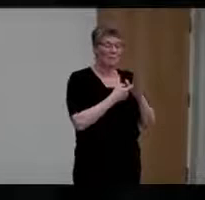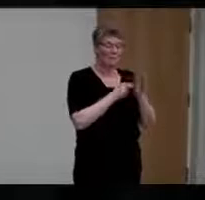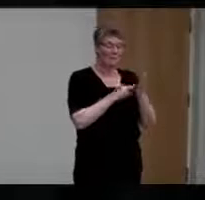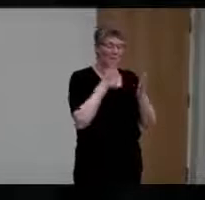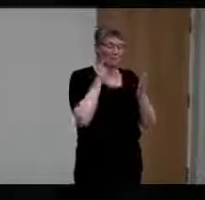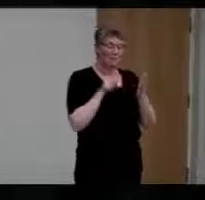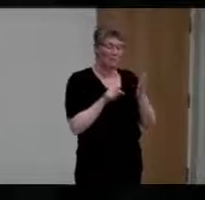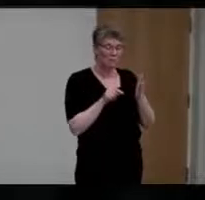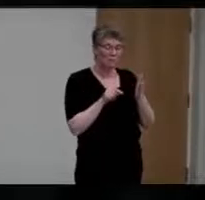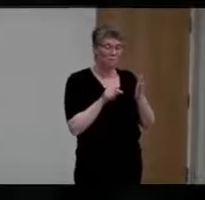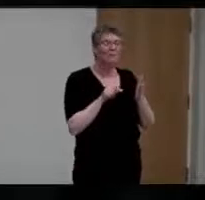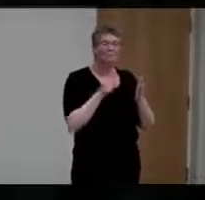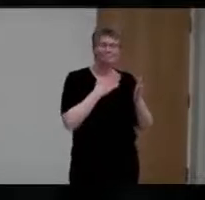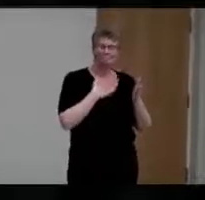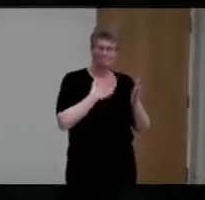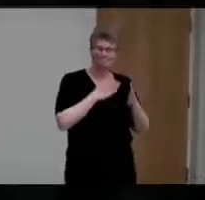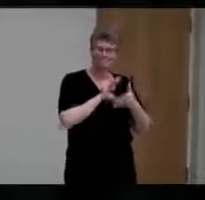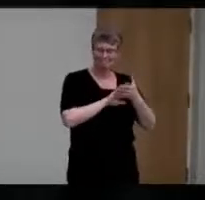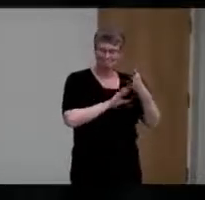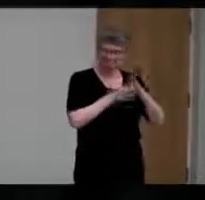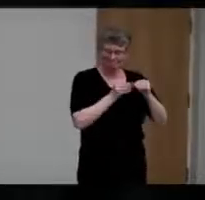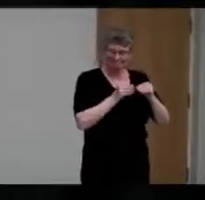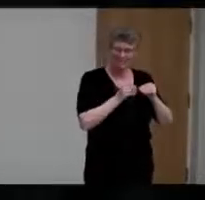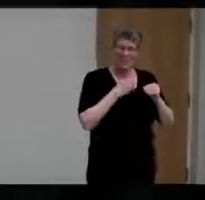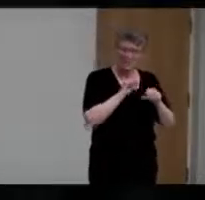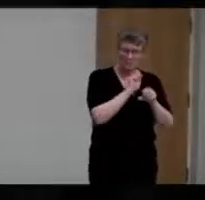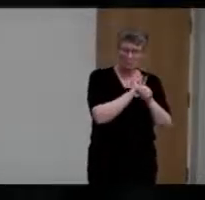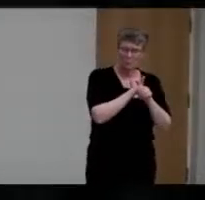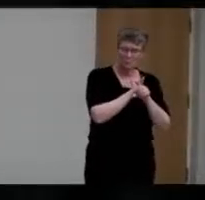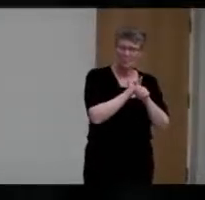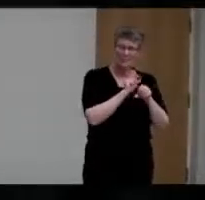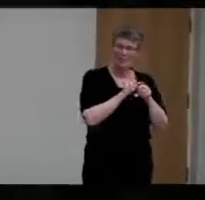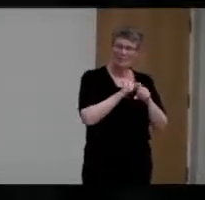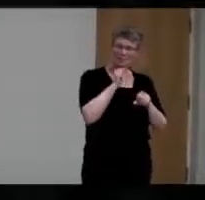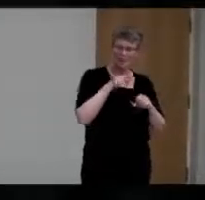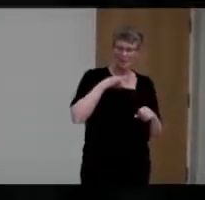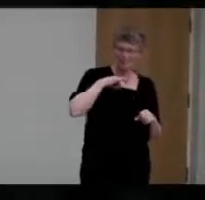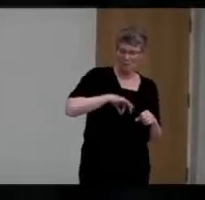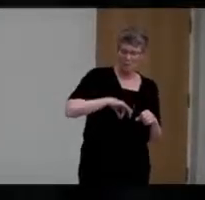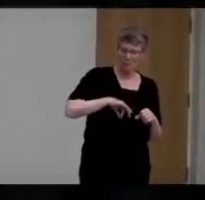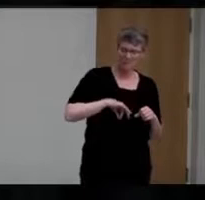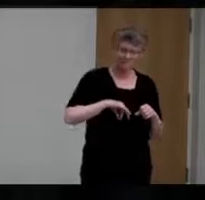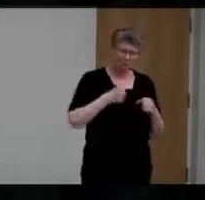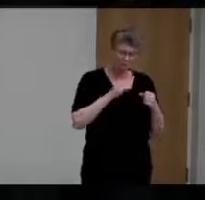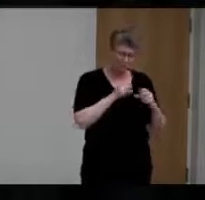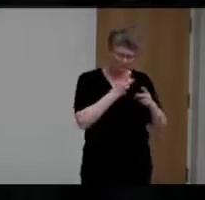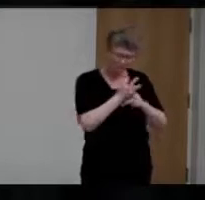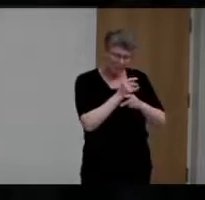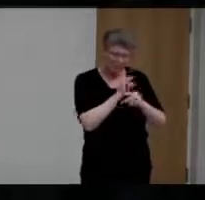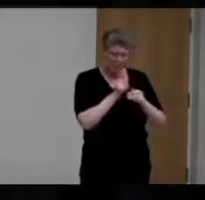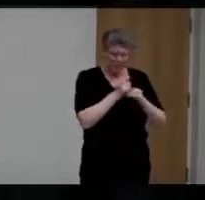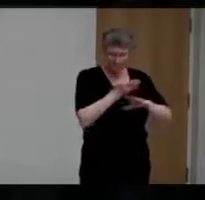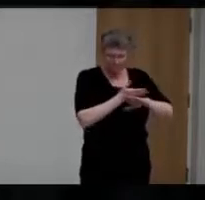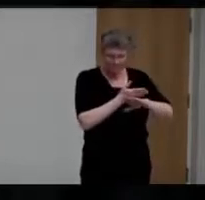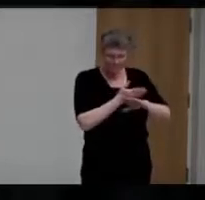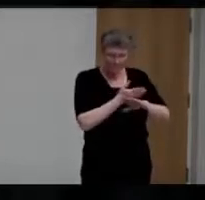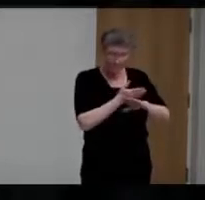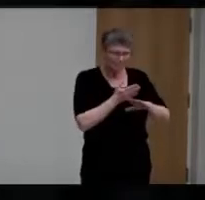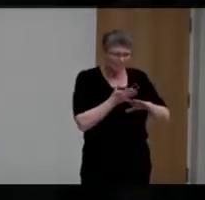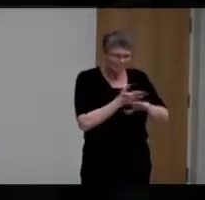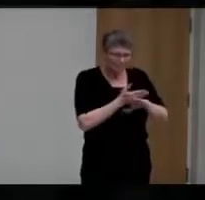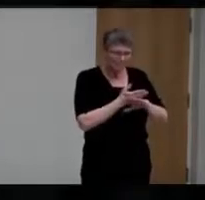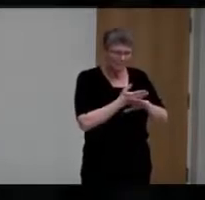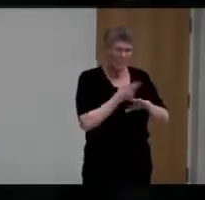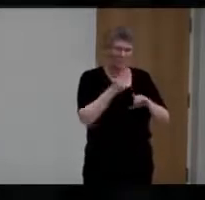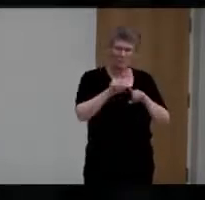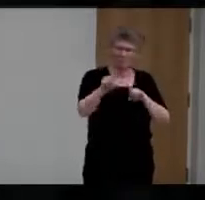work around how we could make the world a better place, and I got a phone call. And someone said, I read your stuff, but you don't have anything about data. Don't